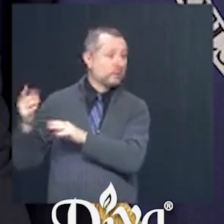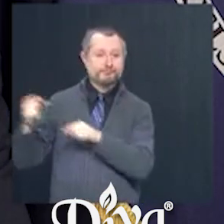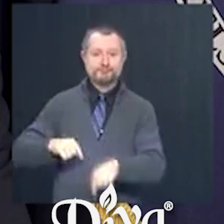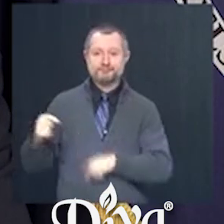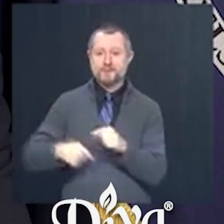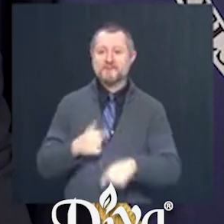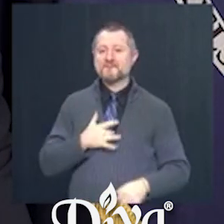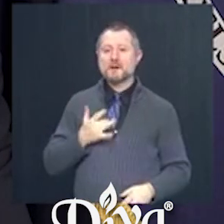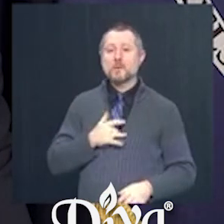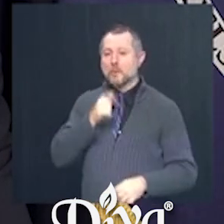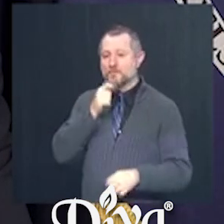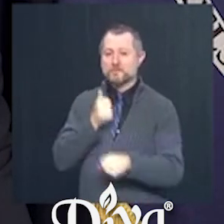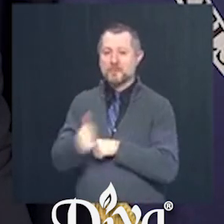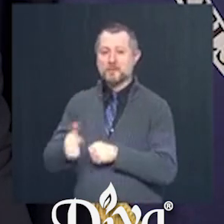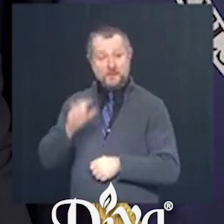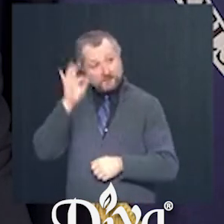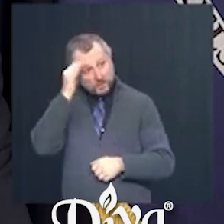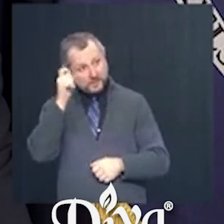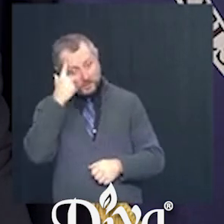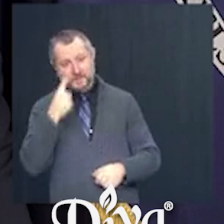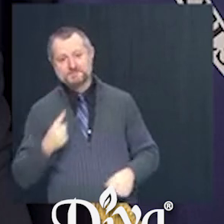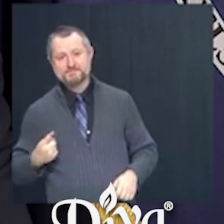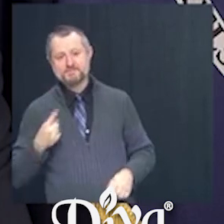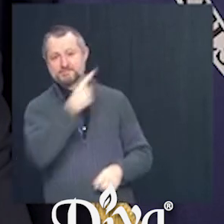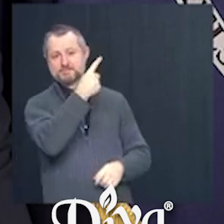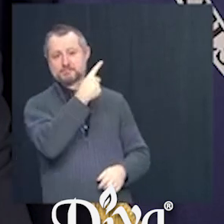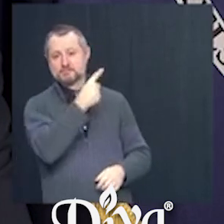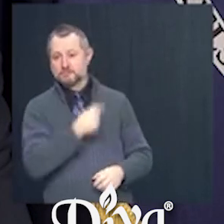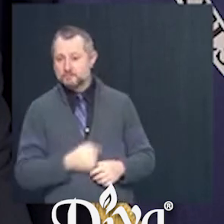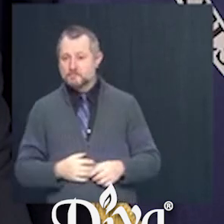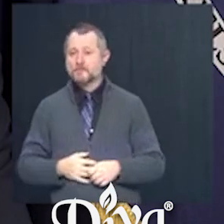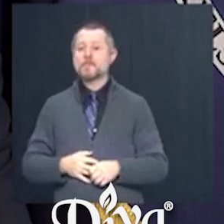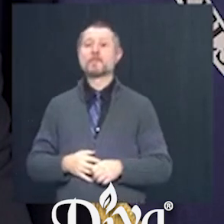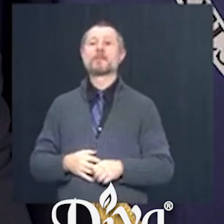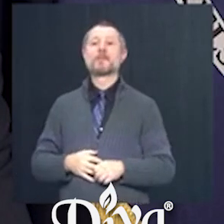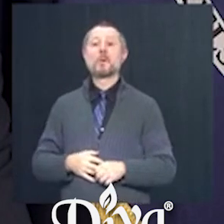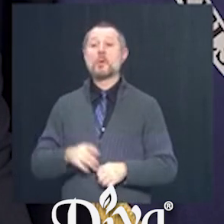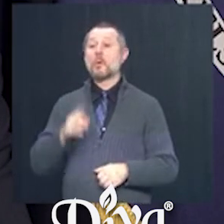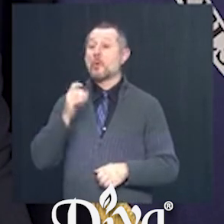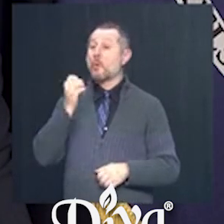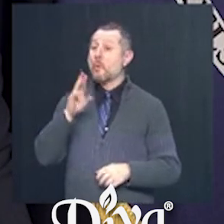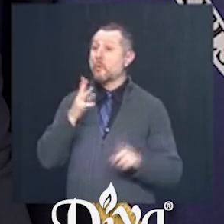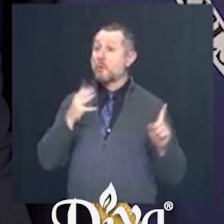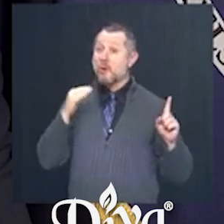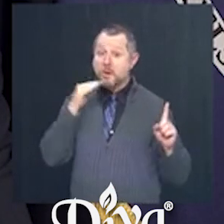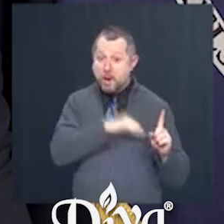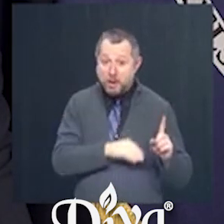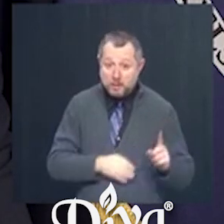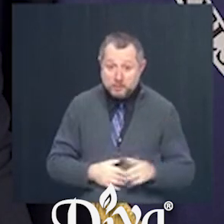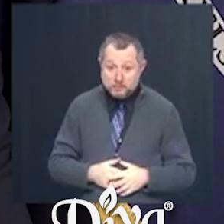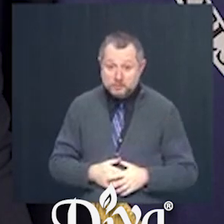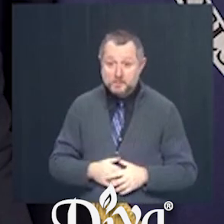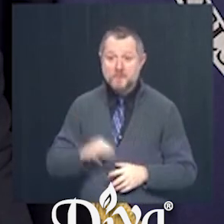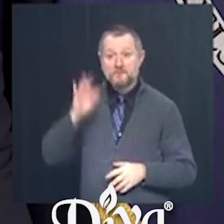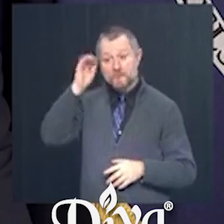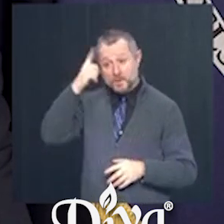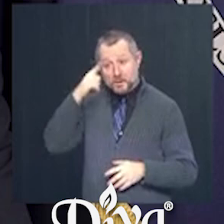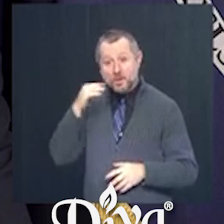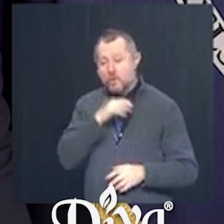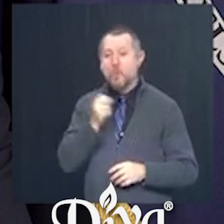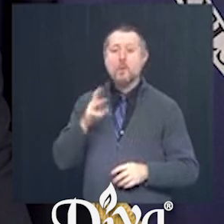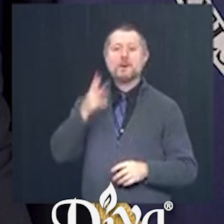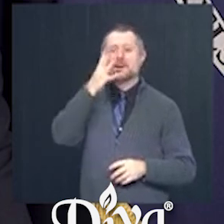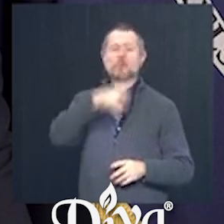negligence, or it was, frankly, the federal government lying to us. But the virus spread